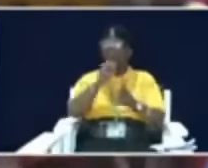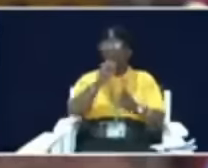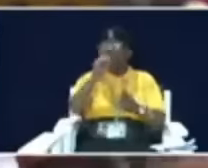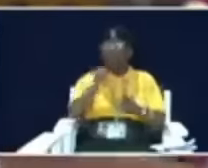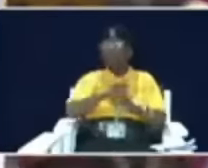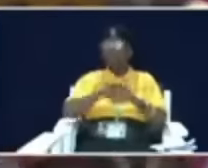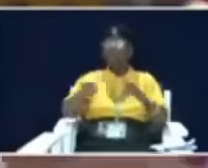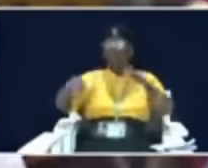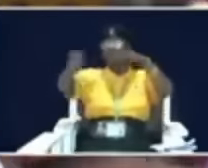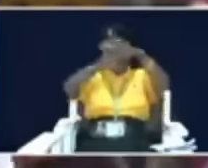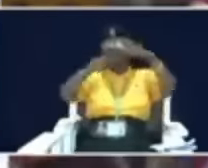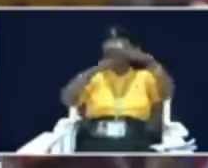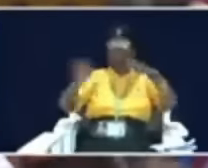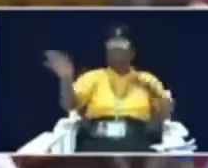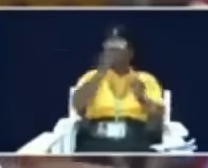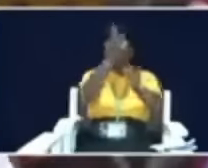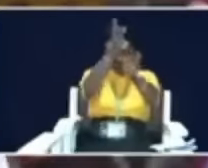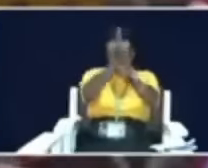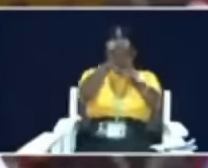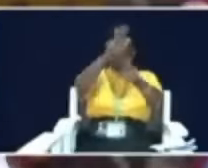faith on the faith of others.